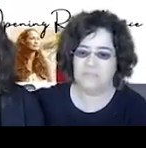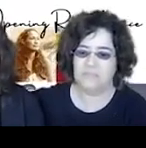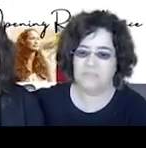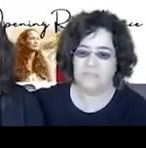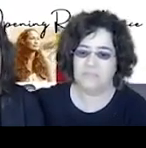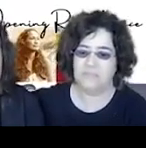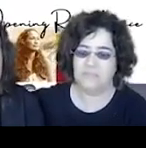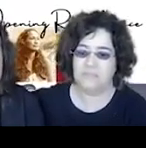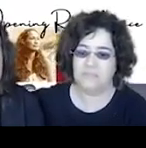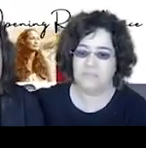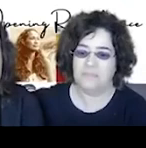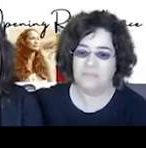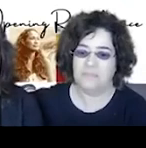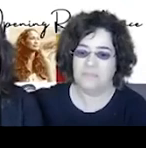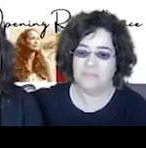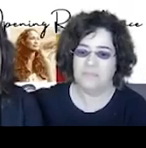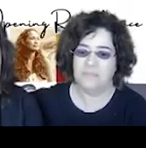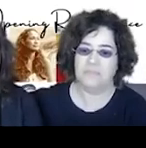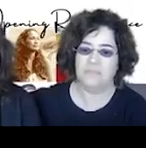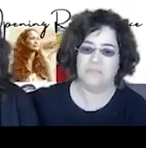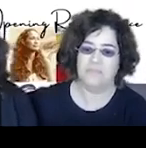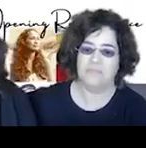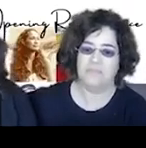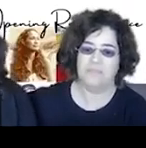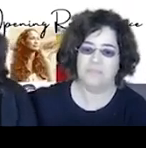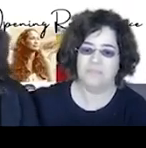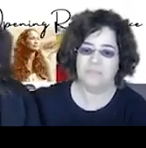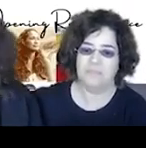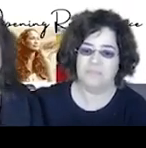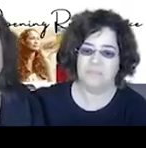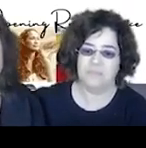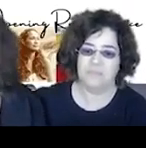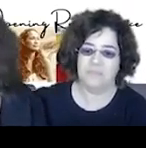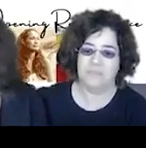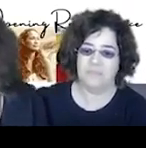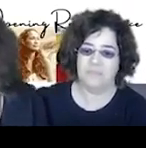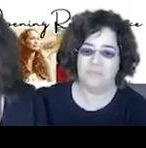And then we also said it needs to be these women who